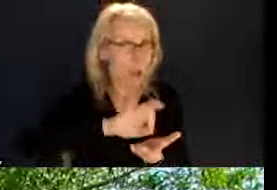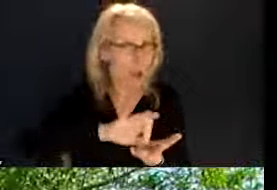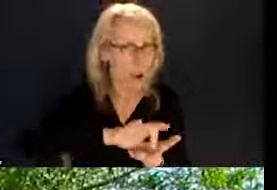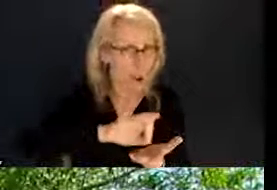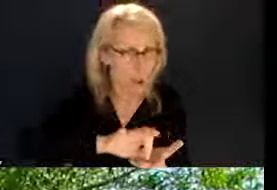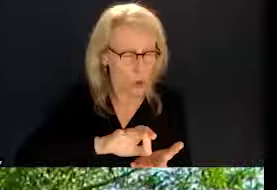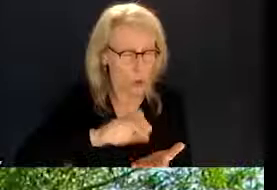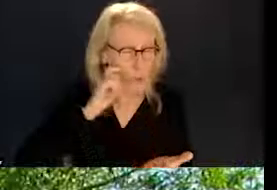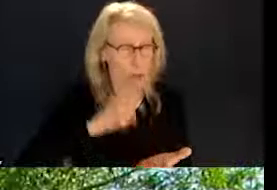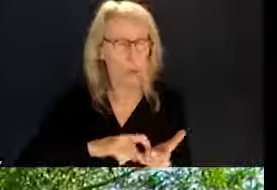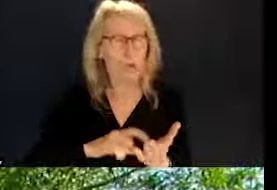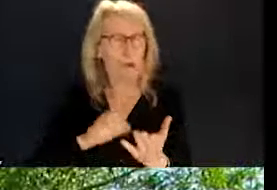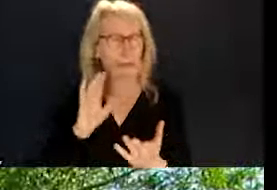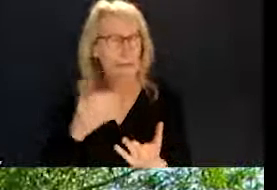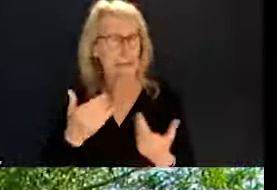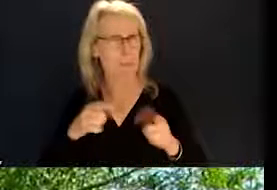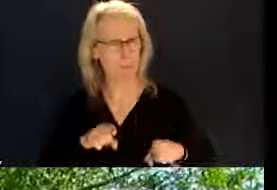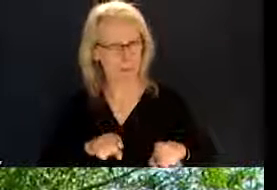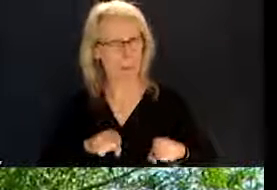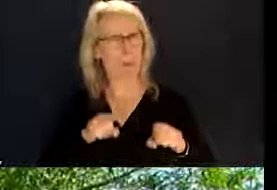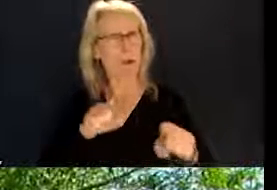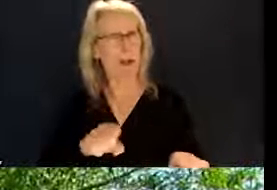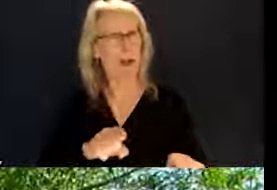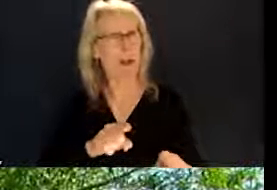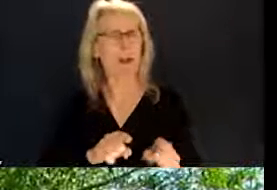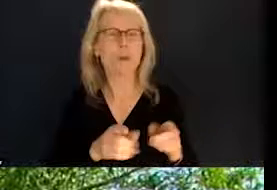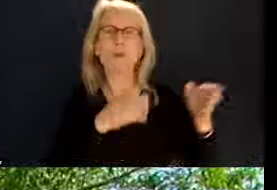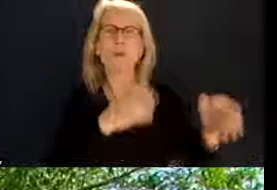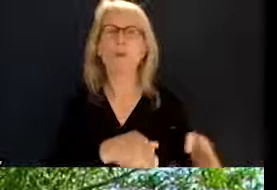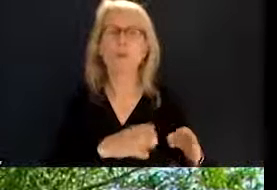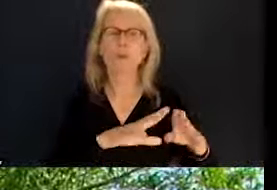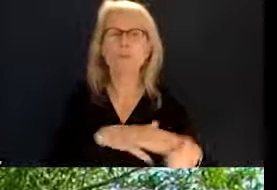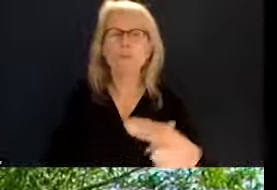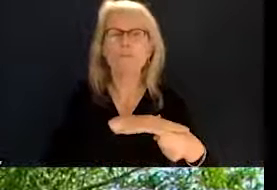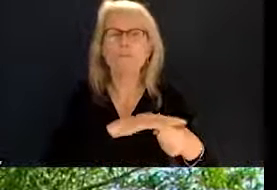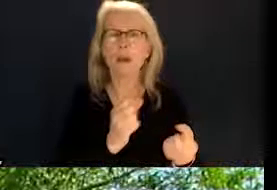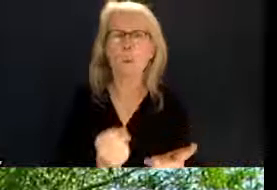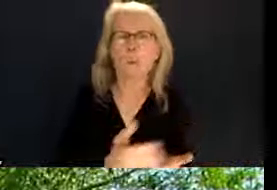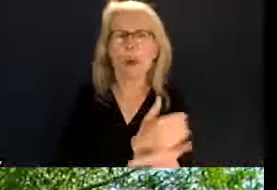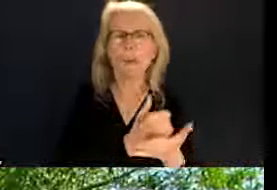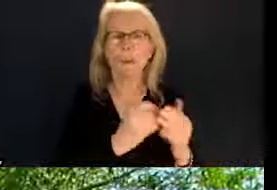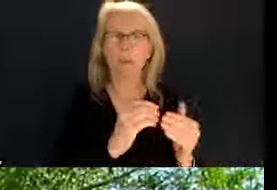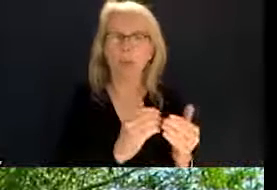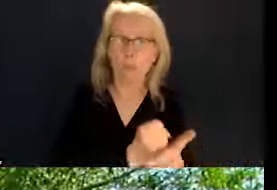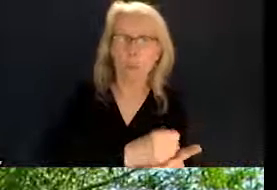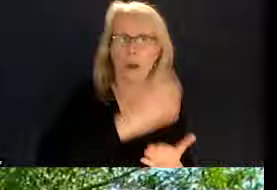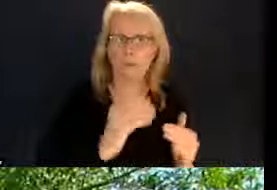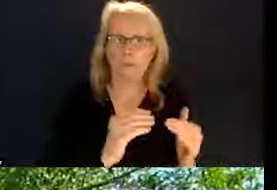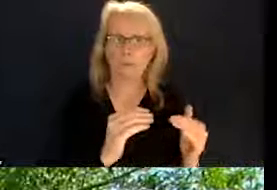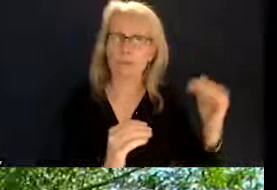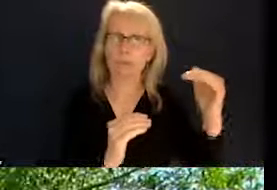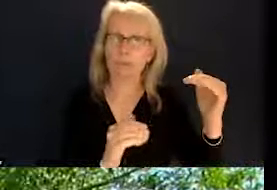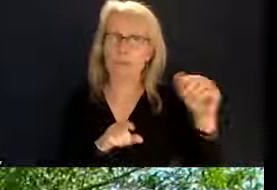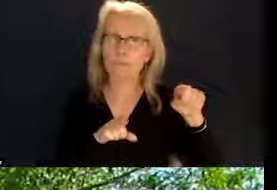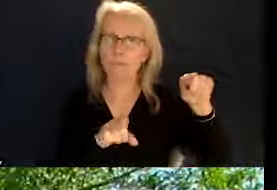oftentimes positively correlates with socioeconomic wealth. Now, that's not always the case, and we're going to break that down here in a little